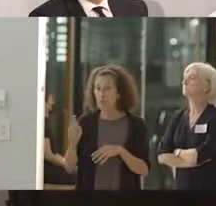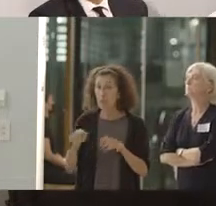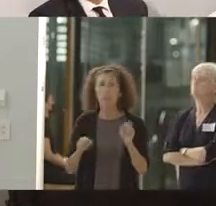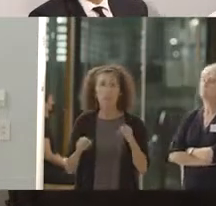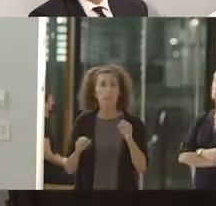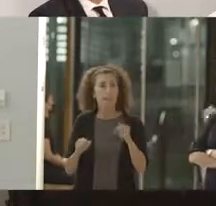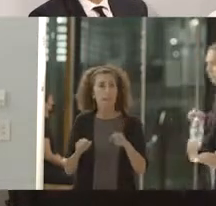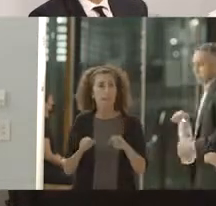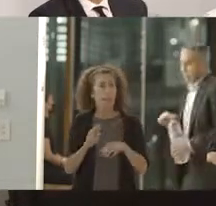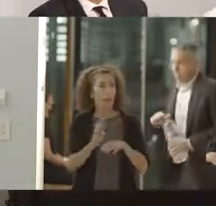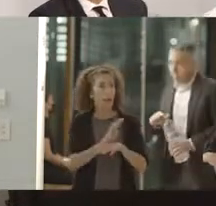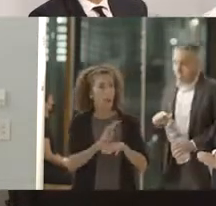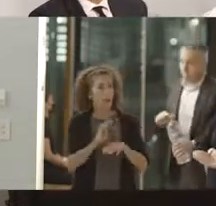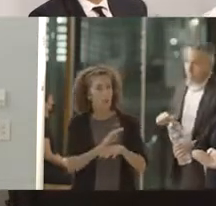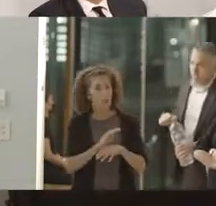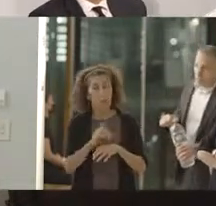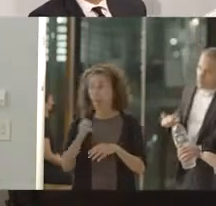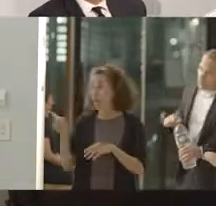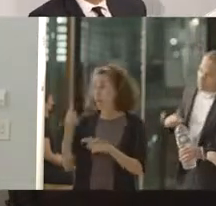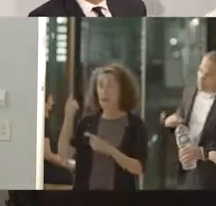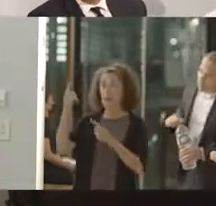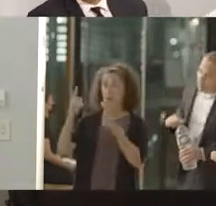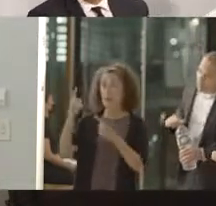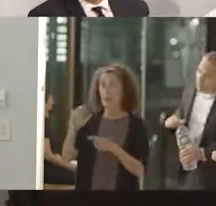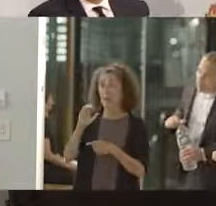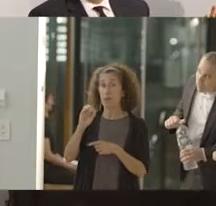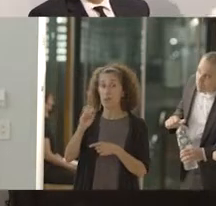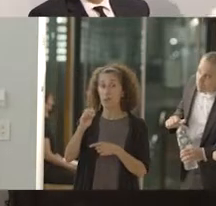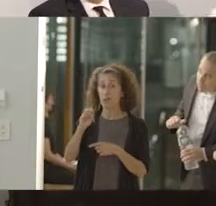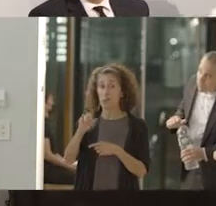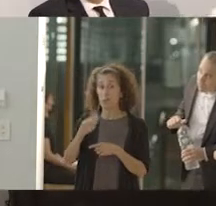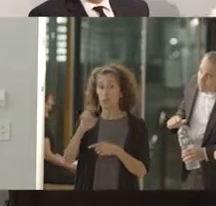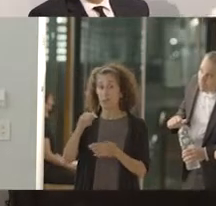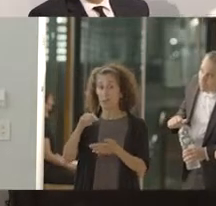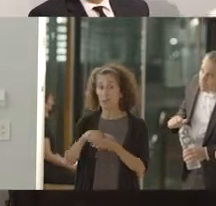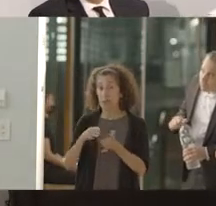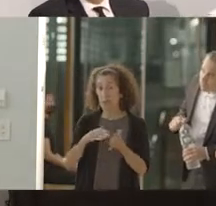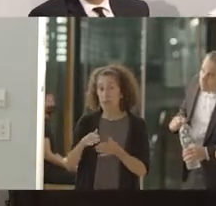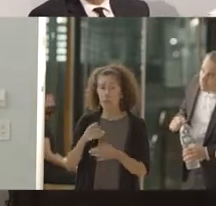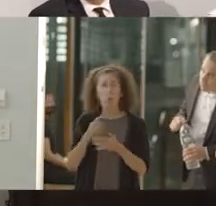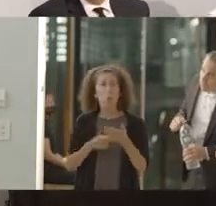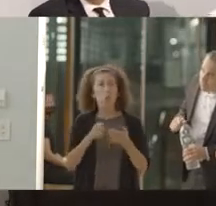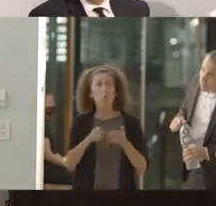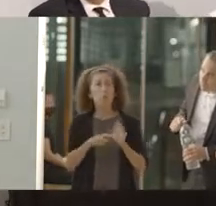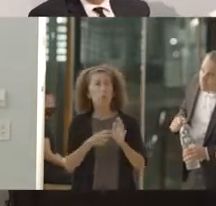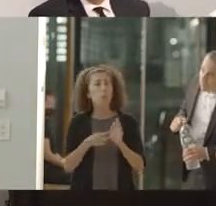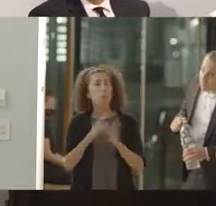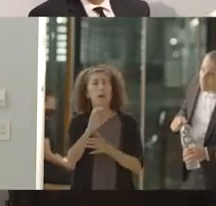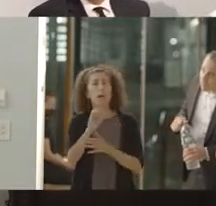I don't know the answer to that. Is commerce being built into this plan? Commerce being, sorry, can you just clarify what you mean by commerce?